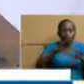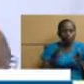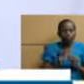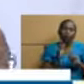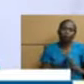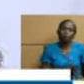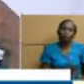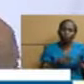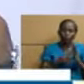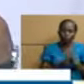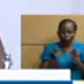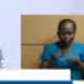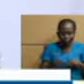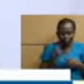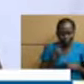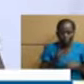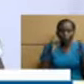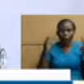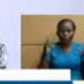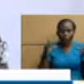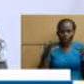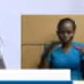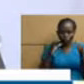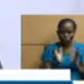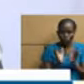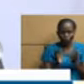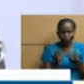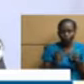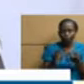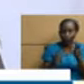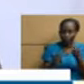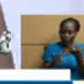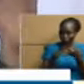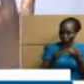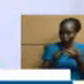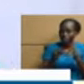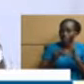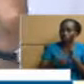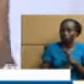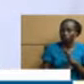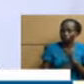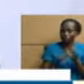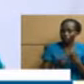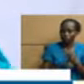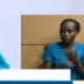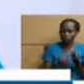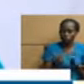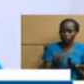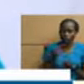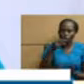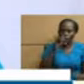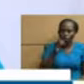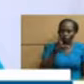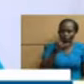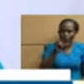we need to look at a bigger scope. Okay. Three, the issue of a holistic approach. If we are to look at